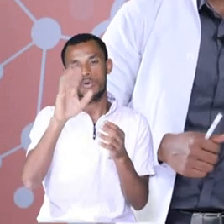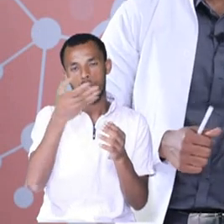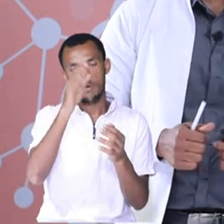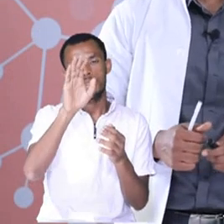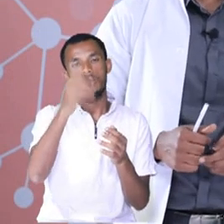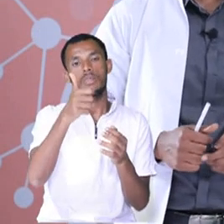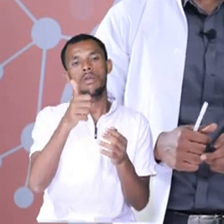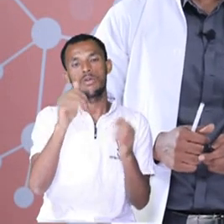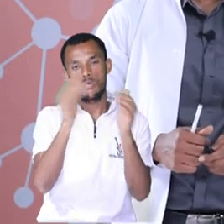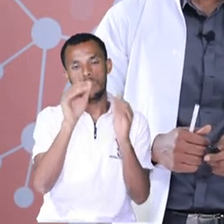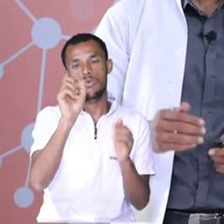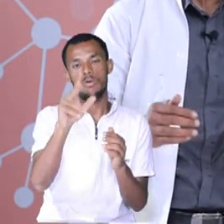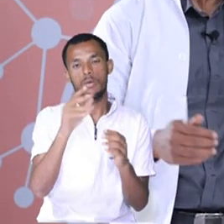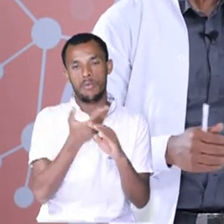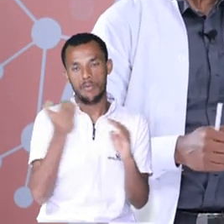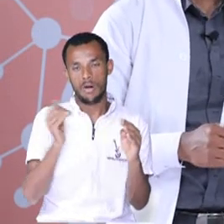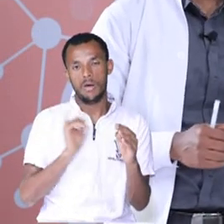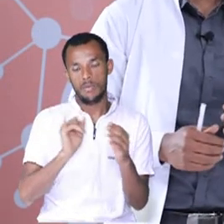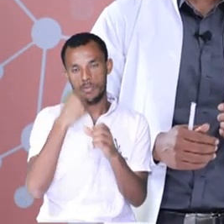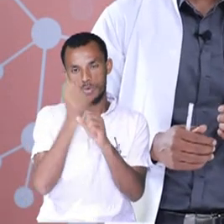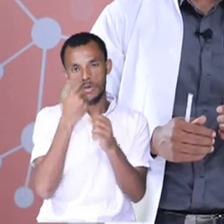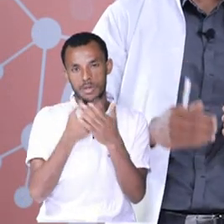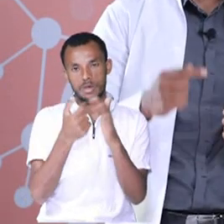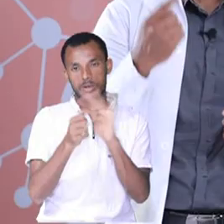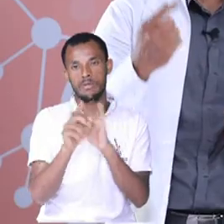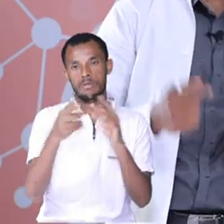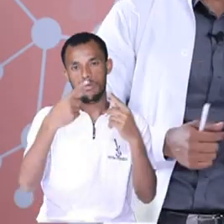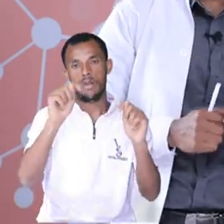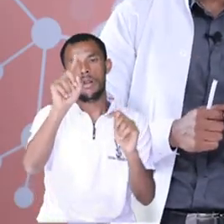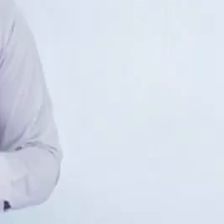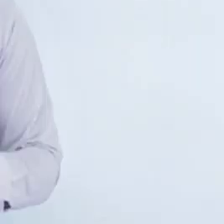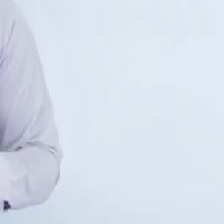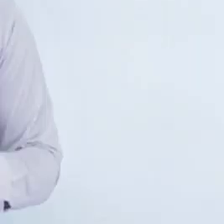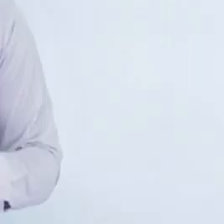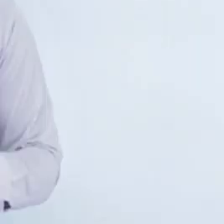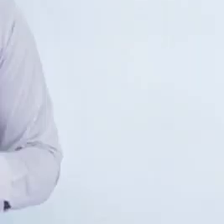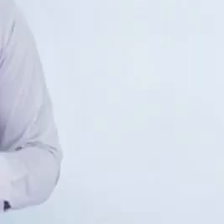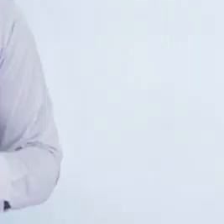equal to 12. Before I'm going to do this example, try it for 1 minute.